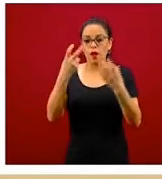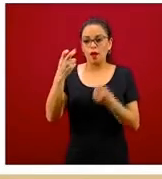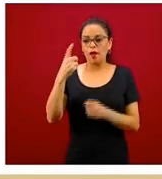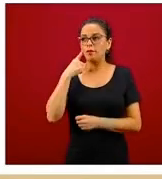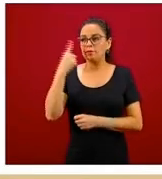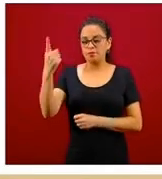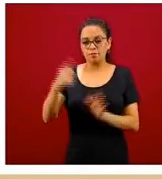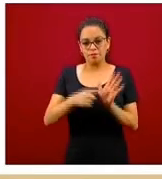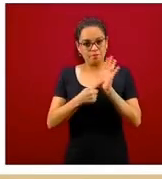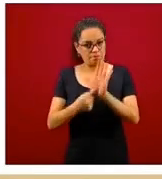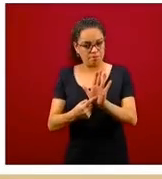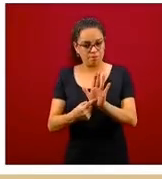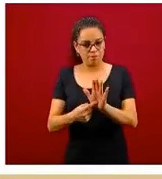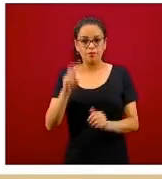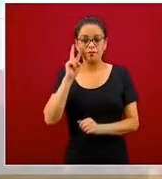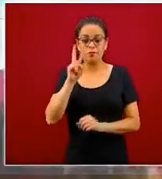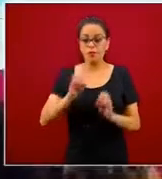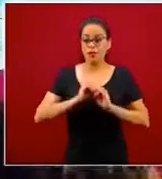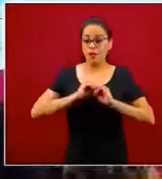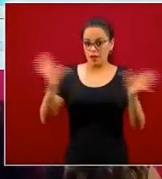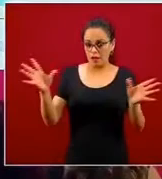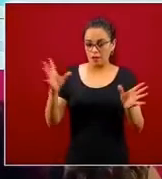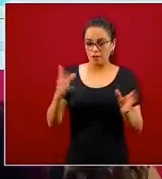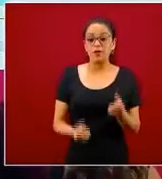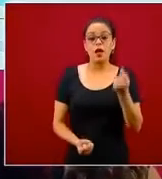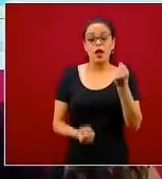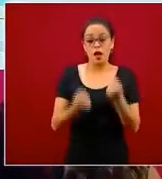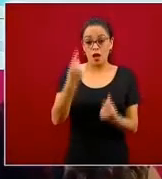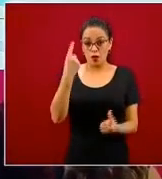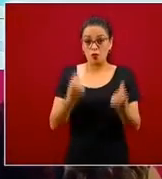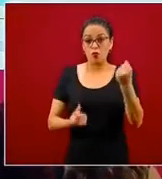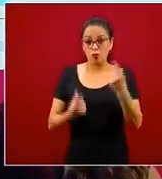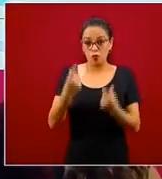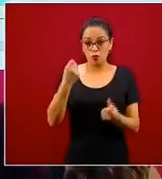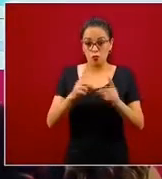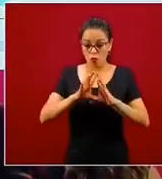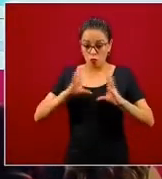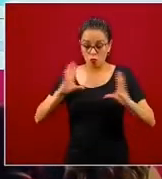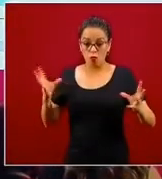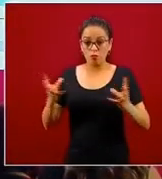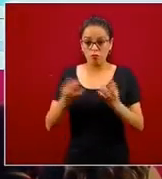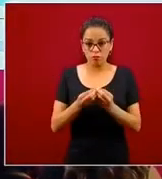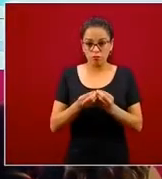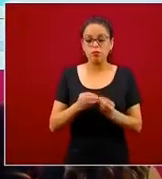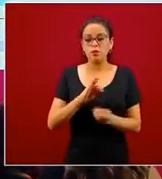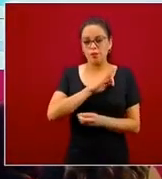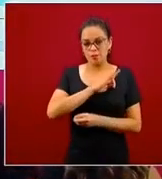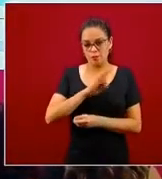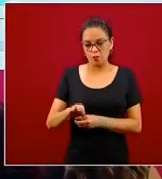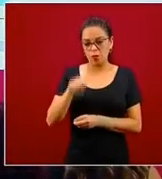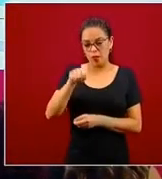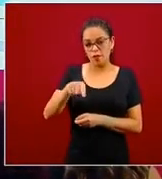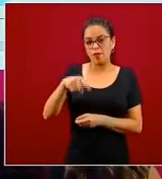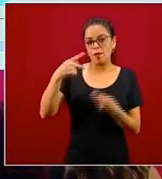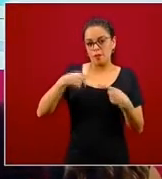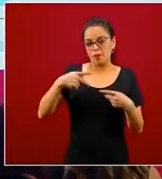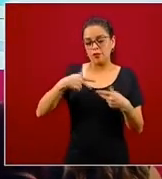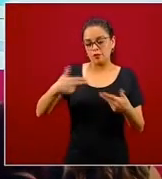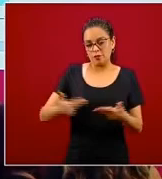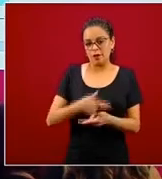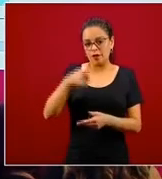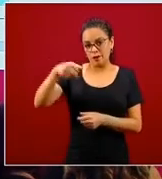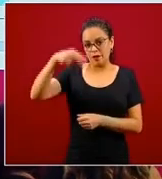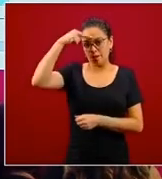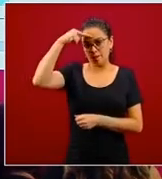United States of America, just as a reference of the quantity, it is possible that in some cases and within these totals we